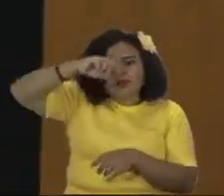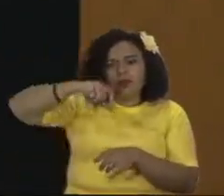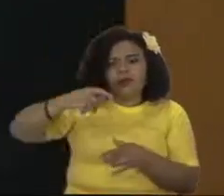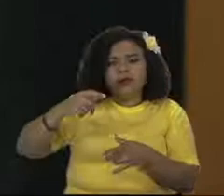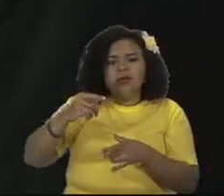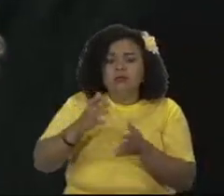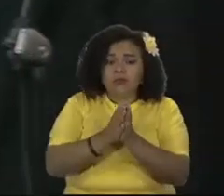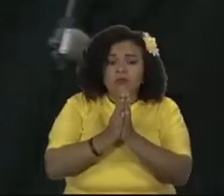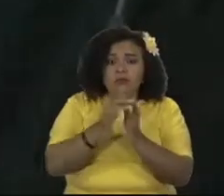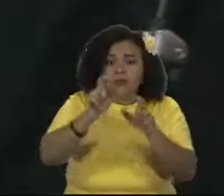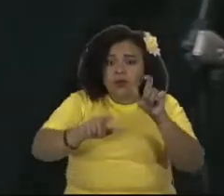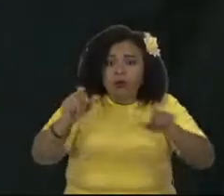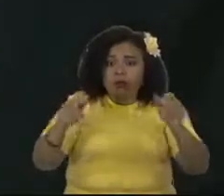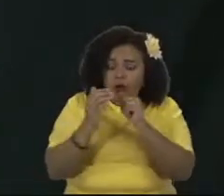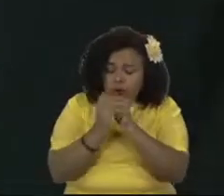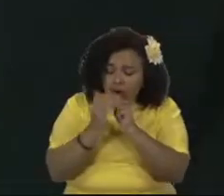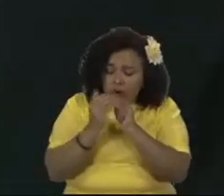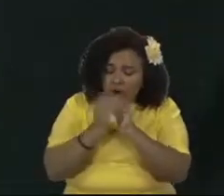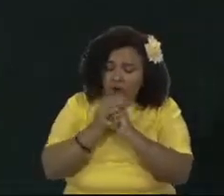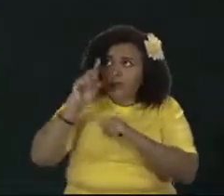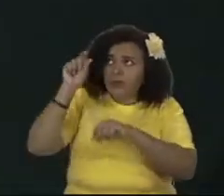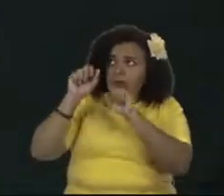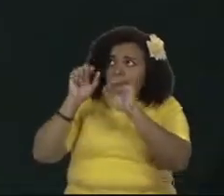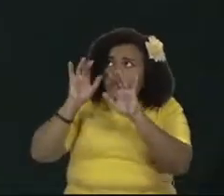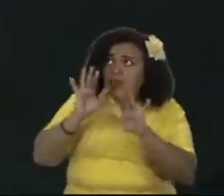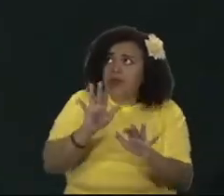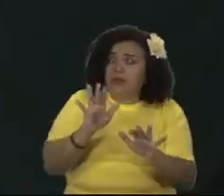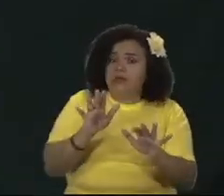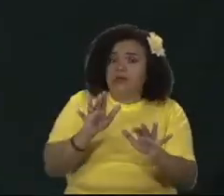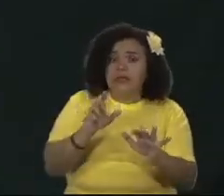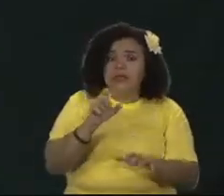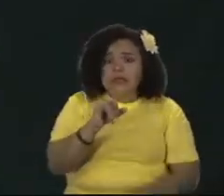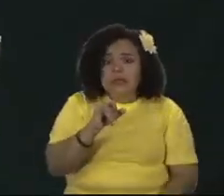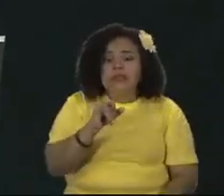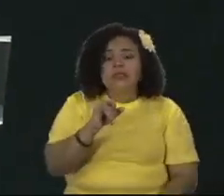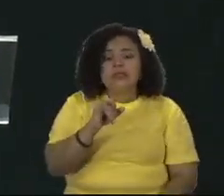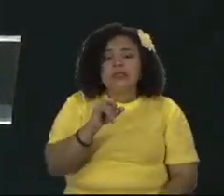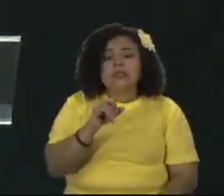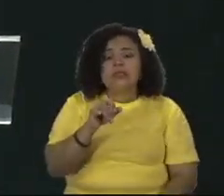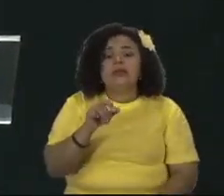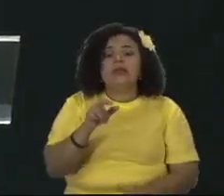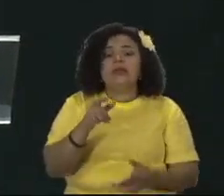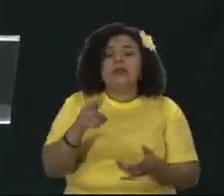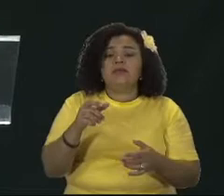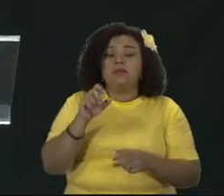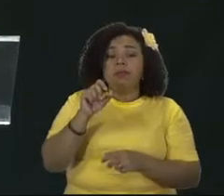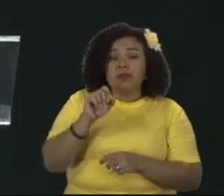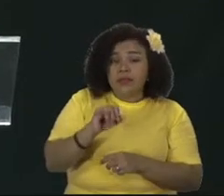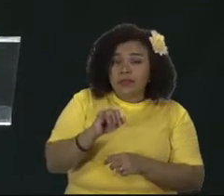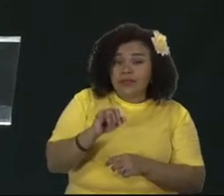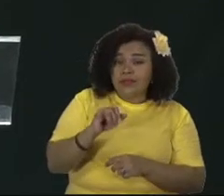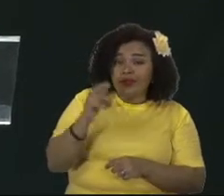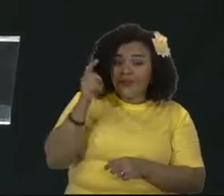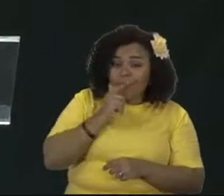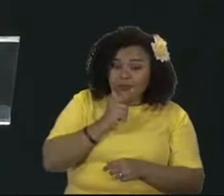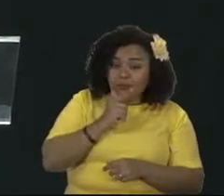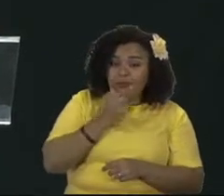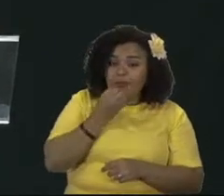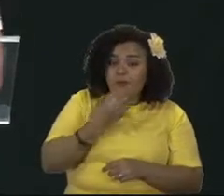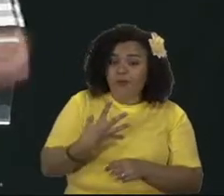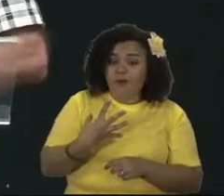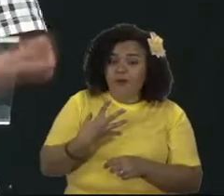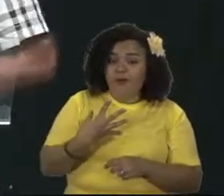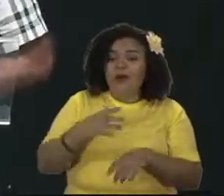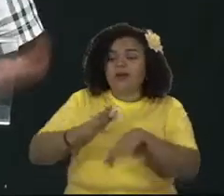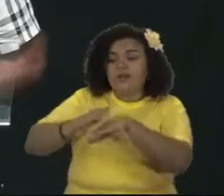getting through it. Because next year we are going to need many people who are good leaders